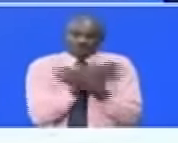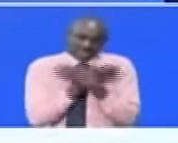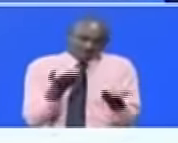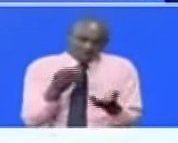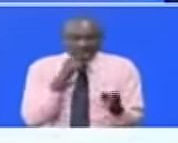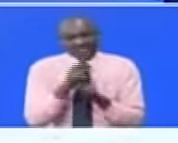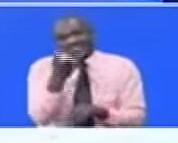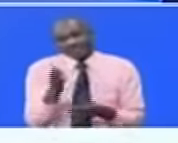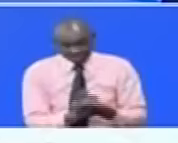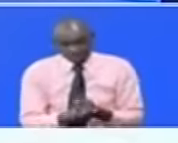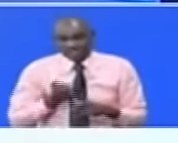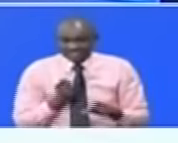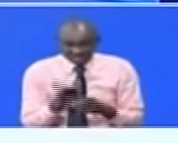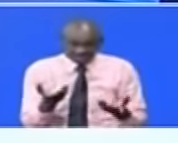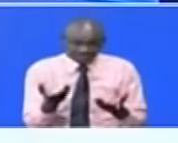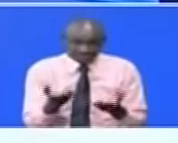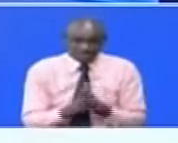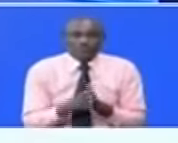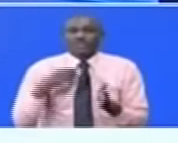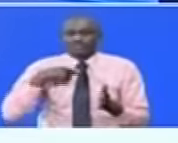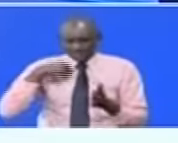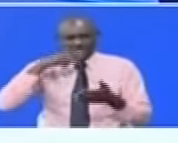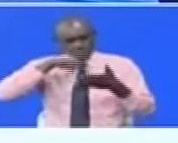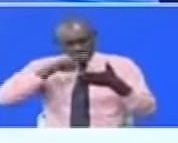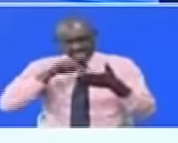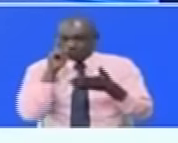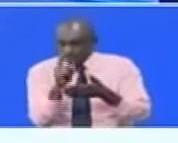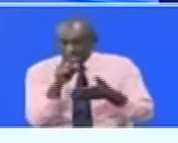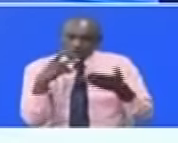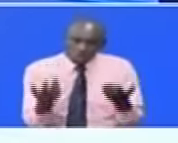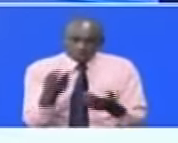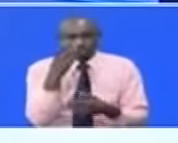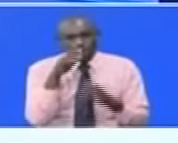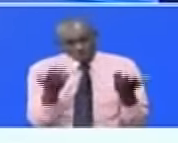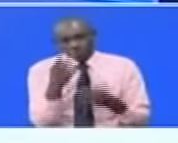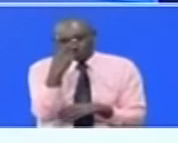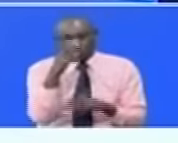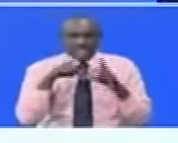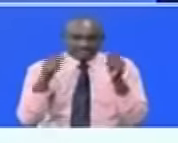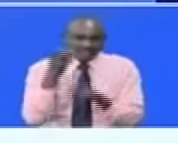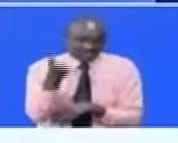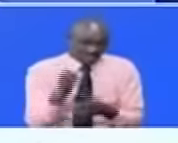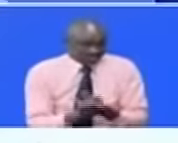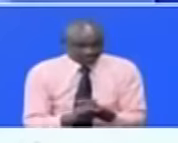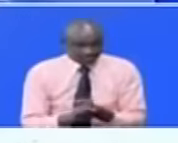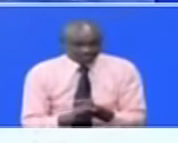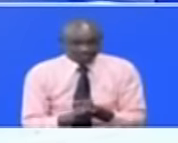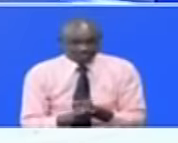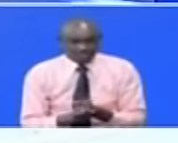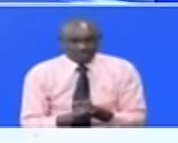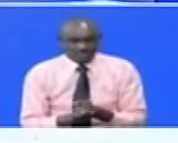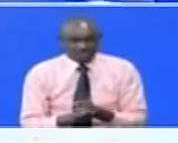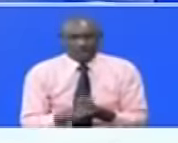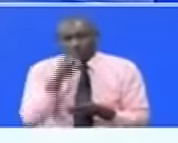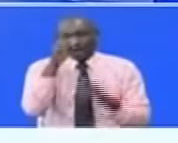it. Let me sample one or two messages here. And